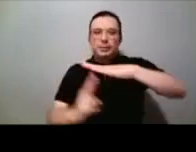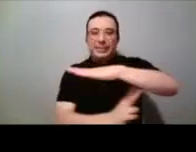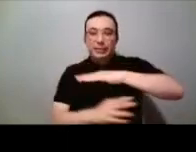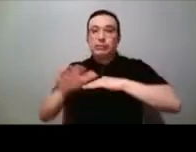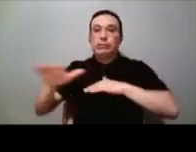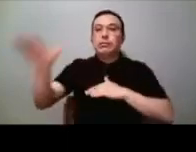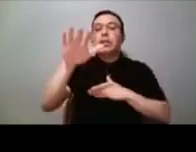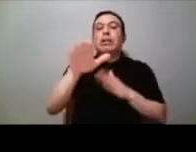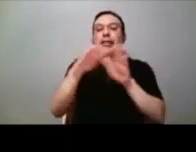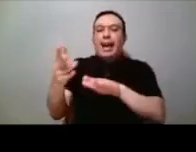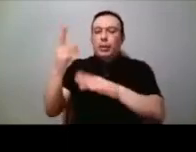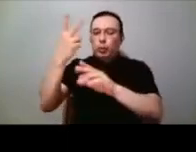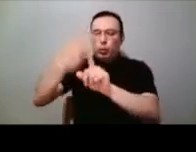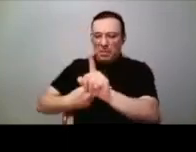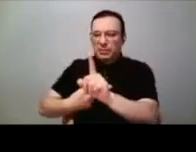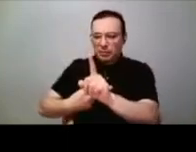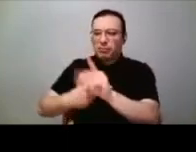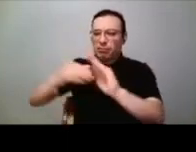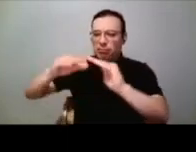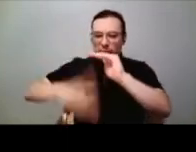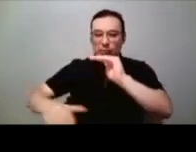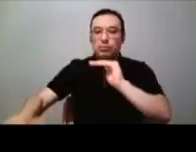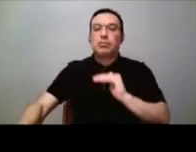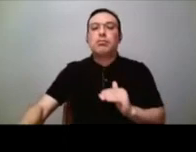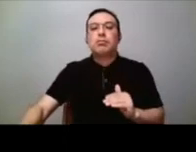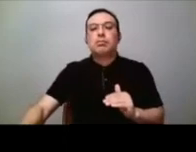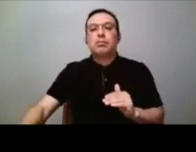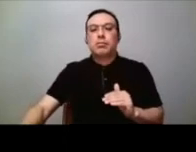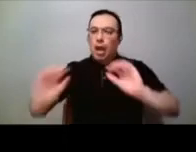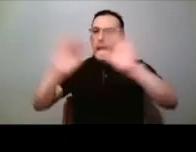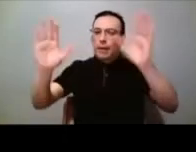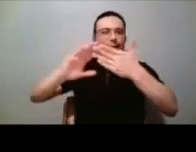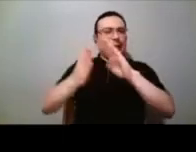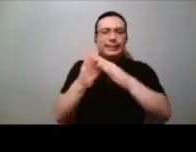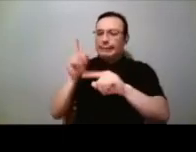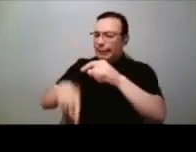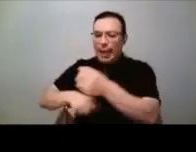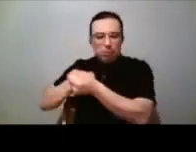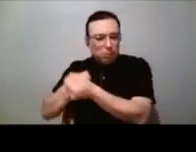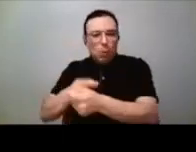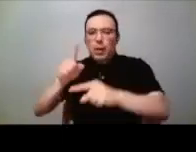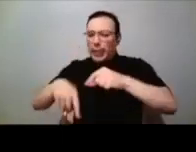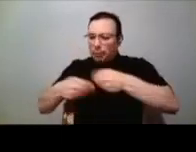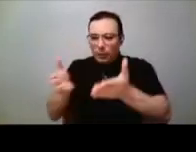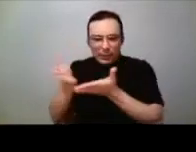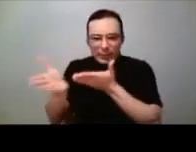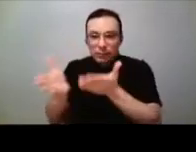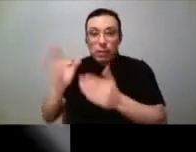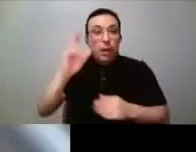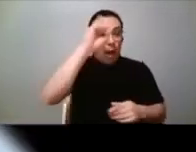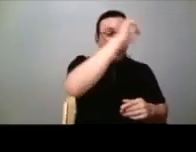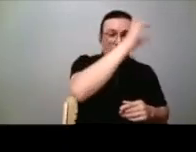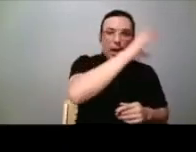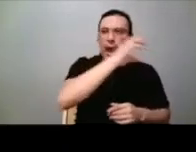city's inadequate structures of support, from its hospitals to even its morgues. You won't see it here,